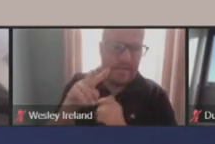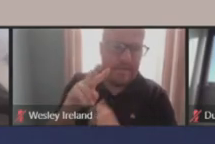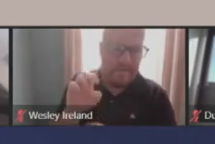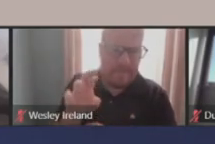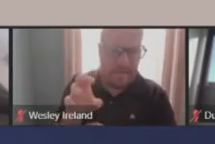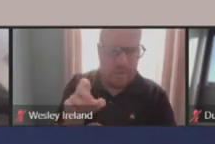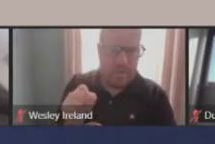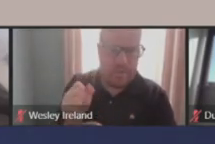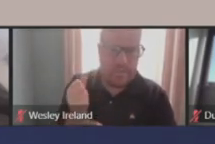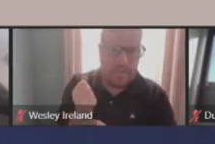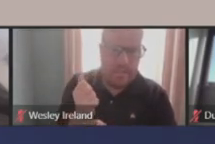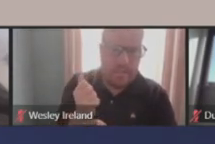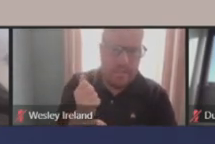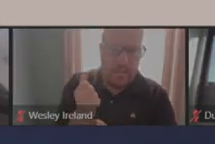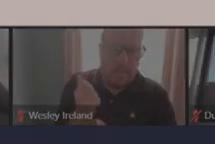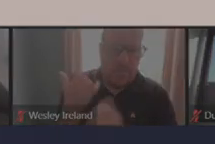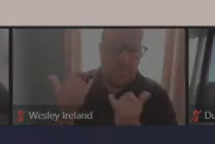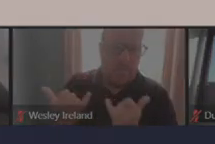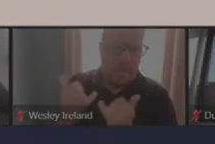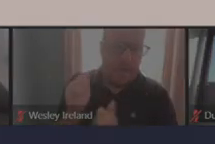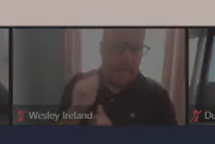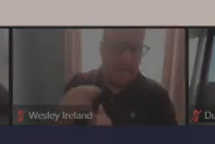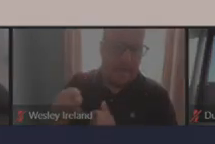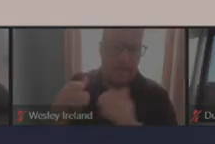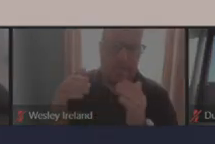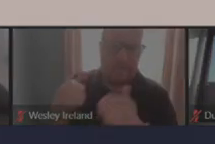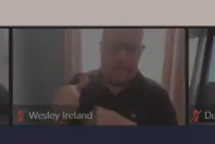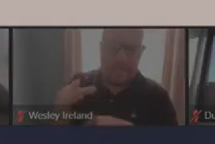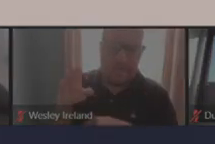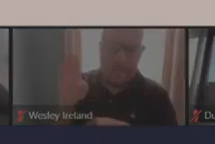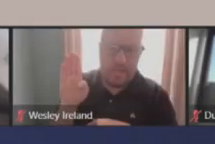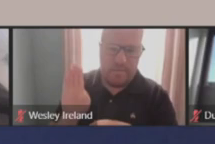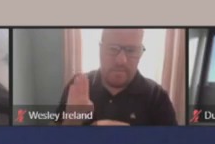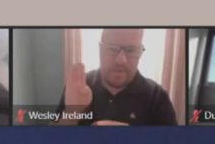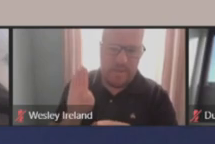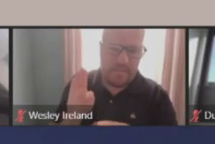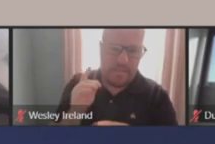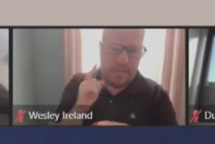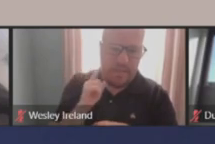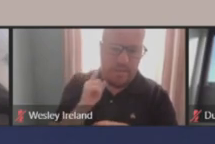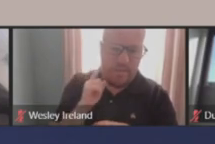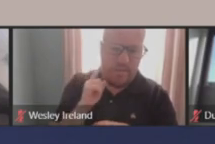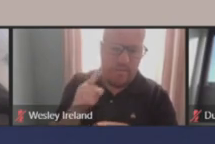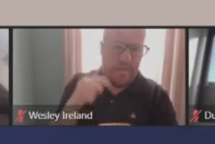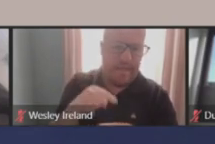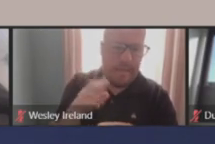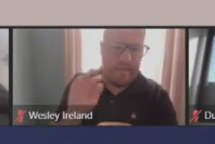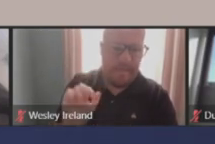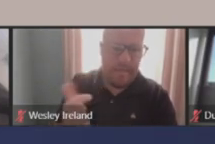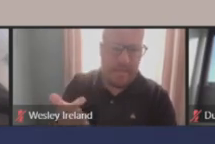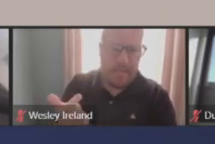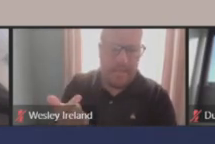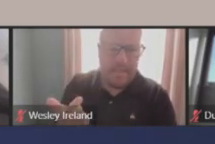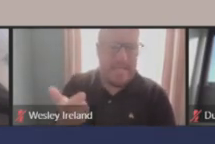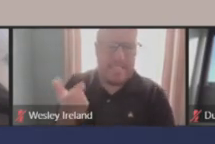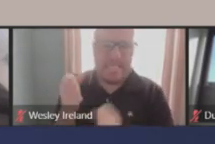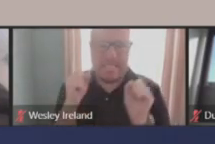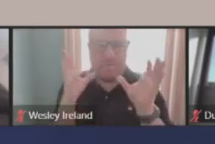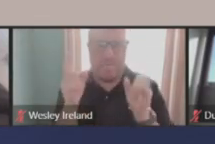lets users input their needs and returns this personalized scores for the accessibility of